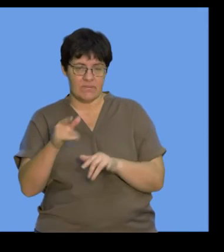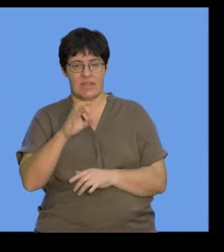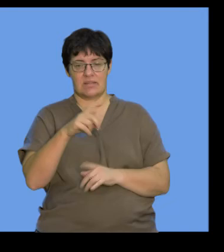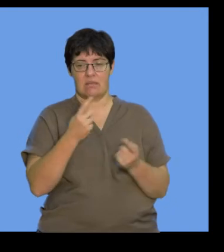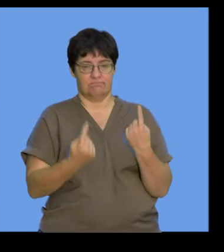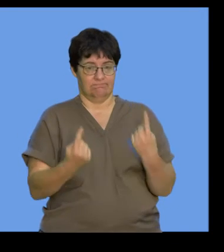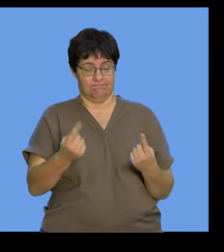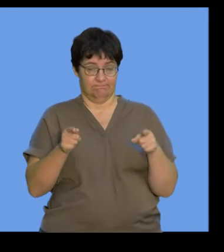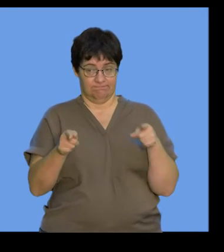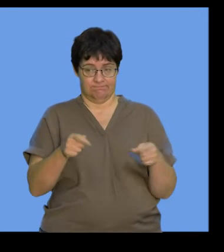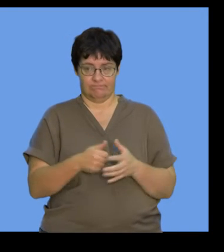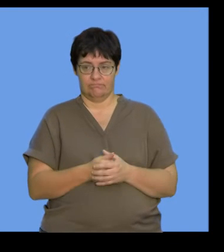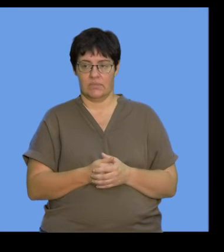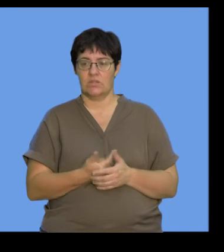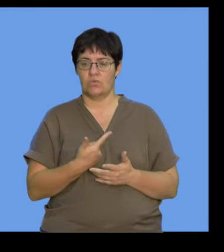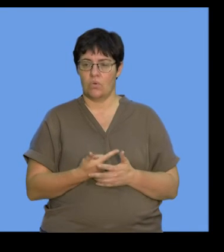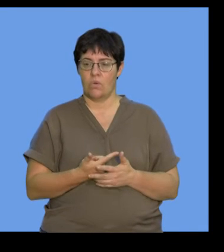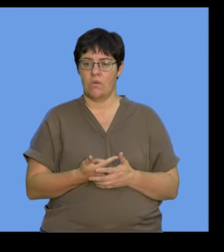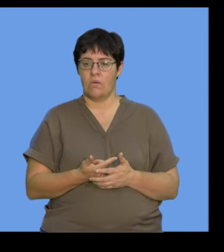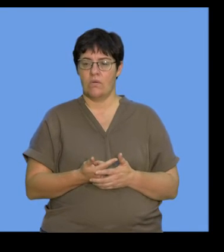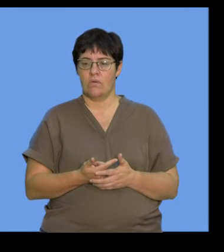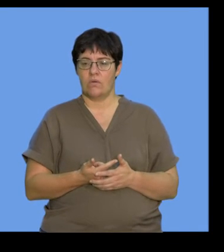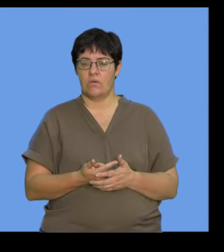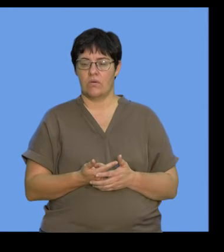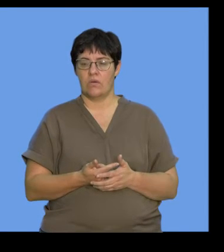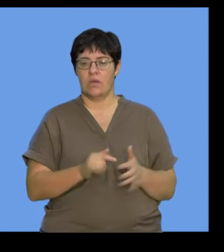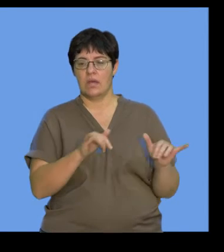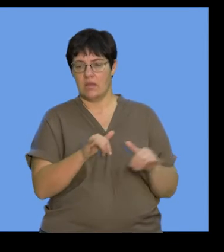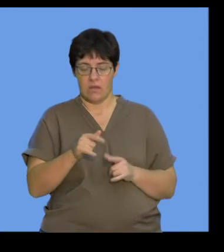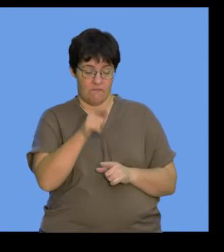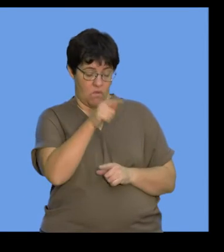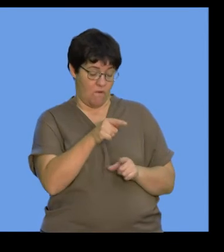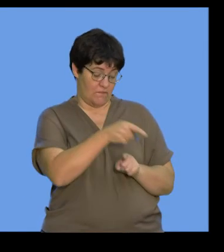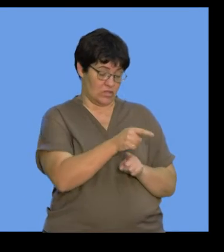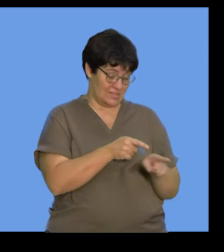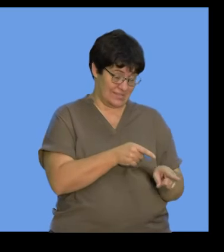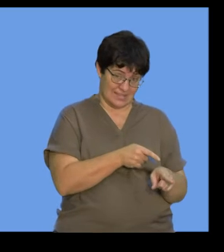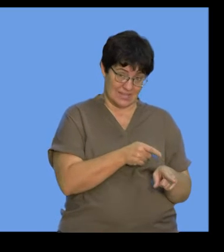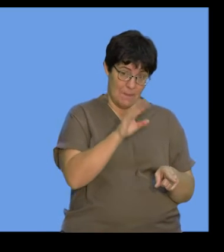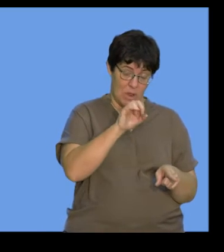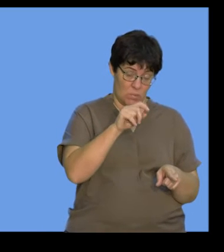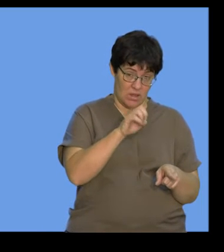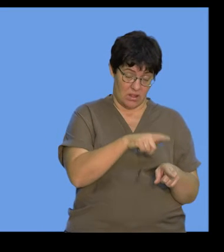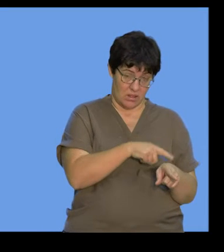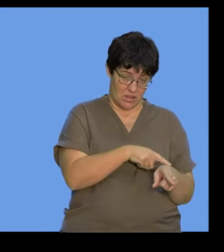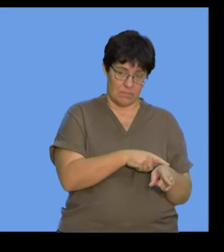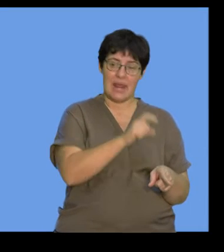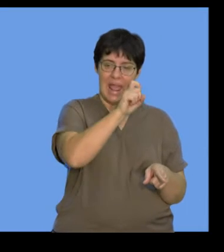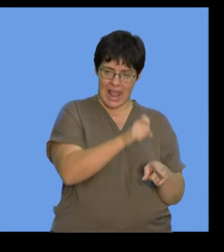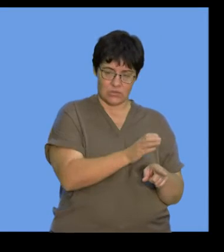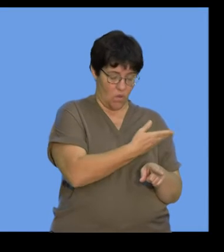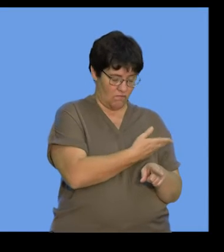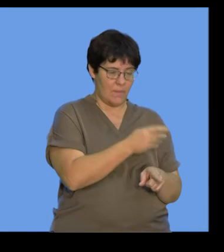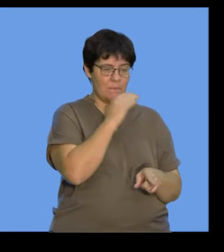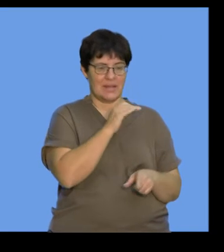factor between them, right? So if I take out a common factor for the first binomial, which will be x, I